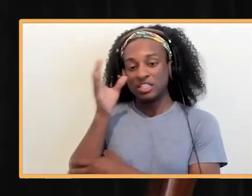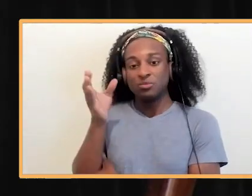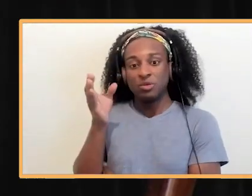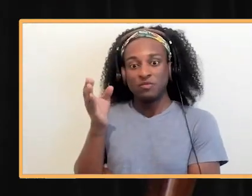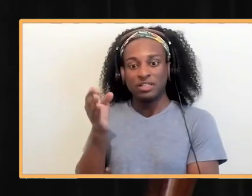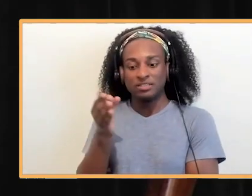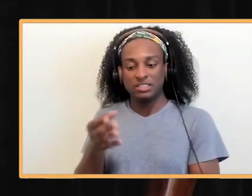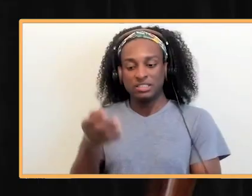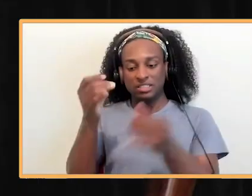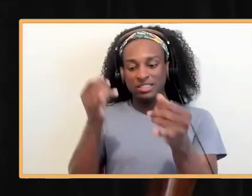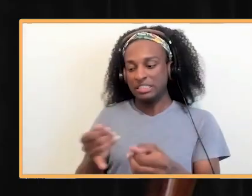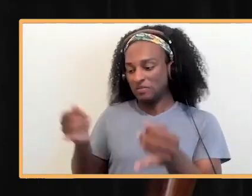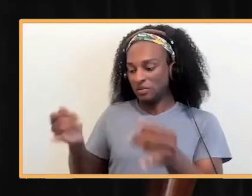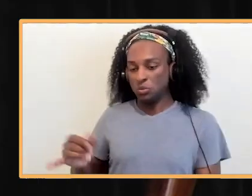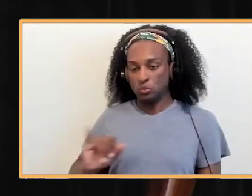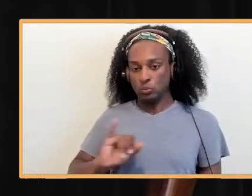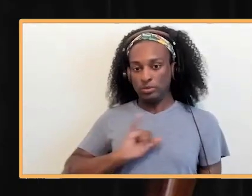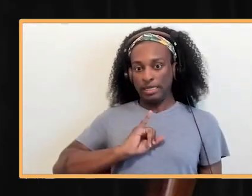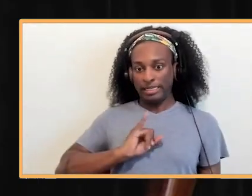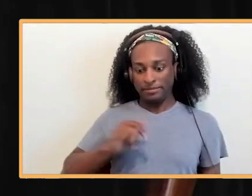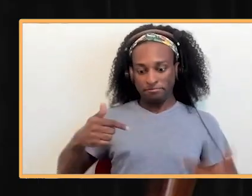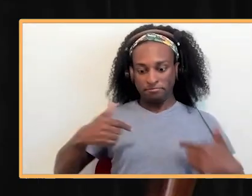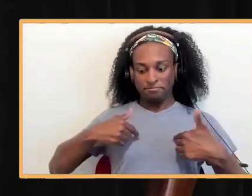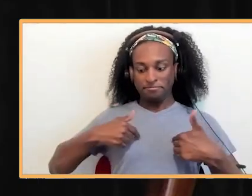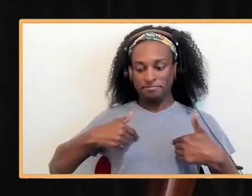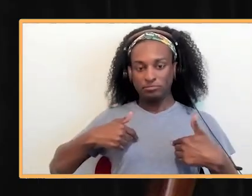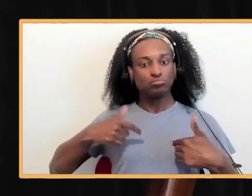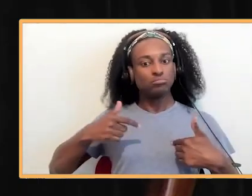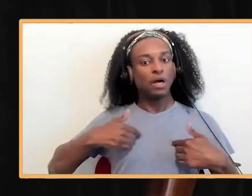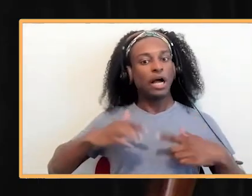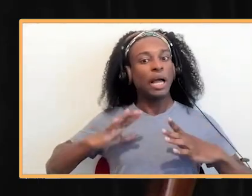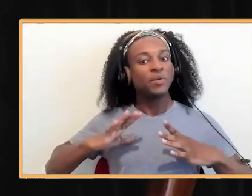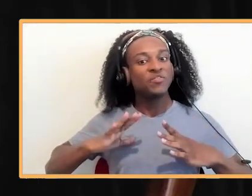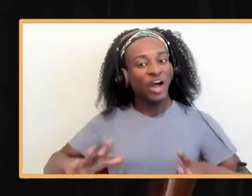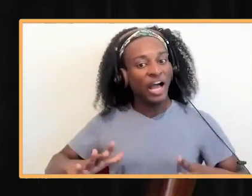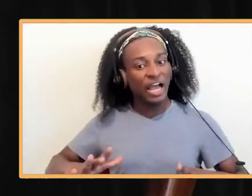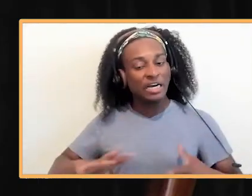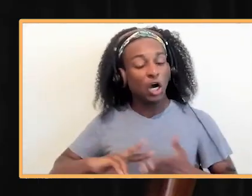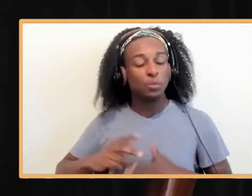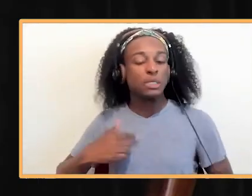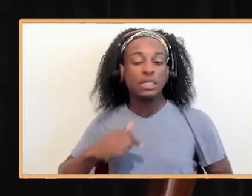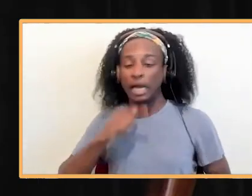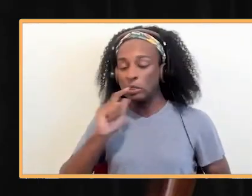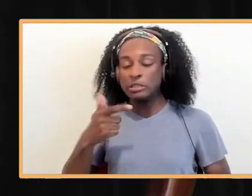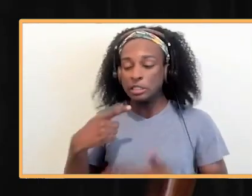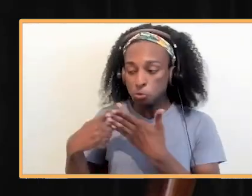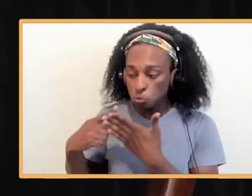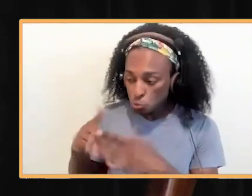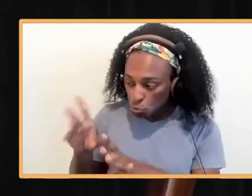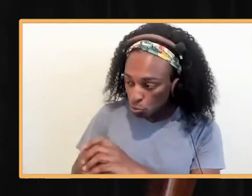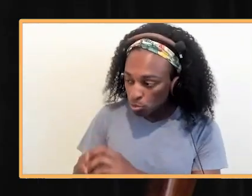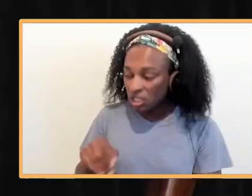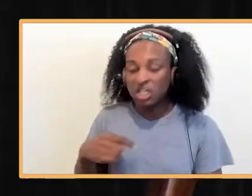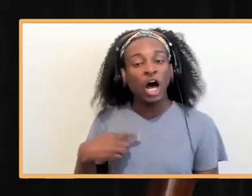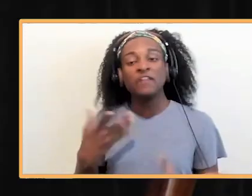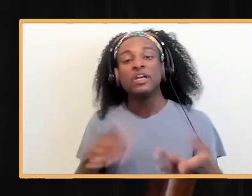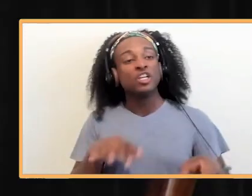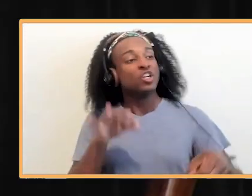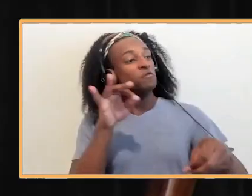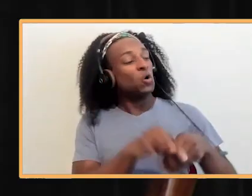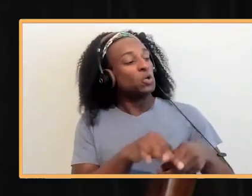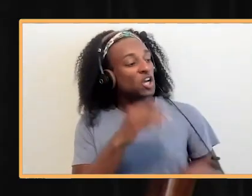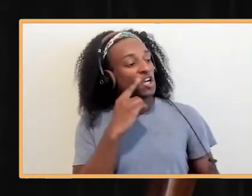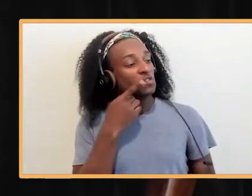the individual, I'm good, so that, like, I don't need to engage, right? Because I did my part, I voted, and I'm done.